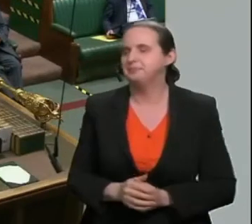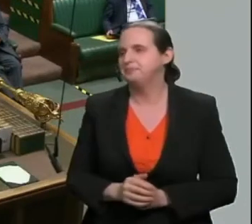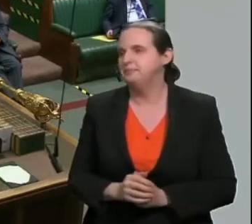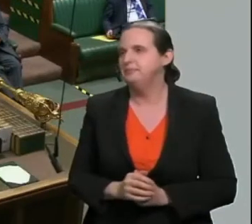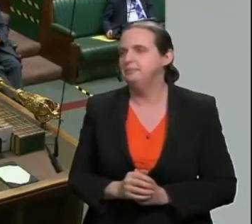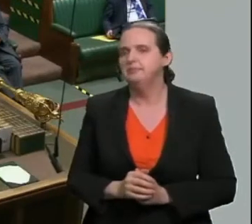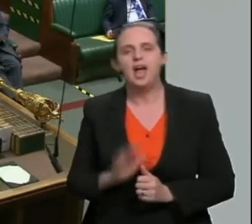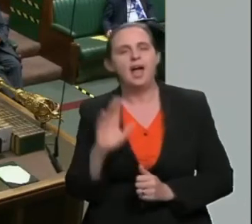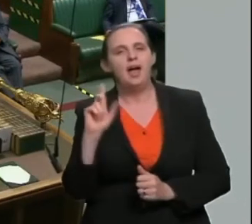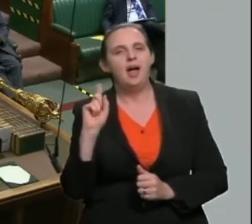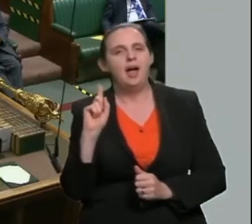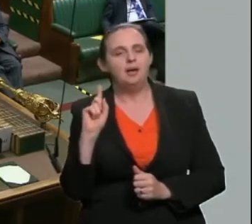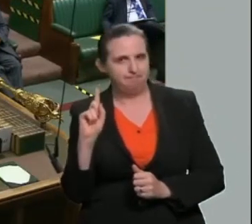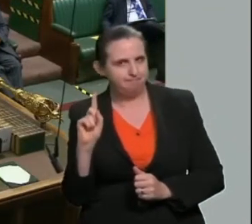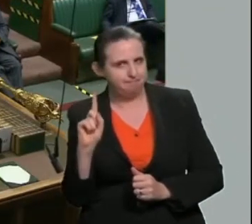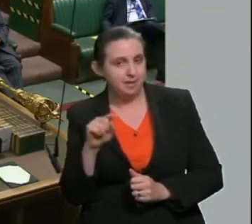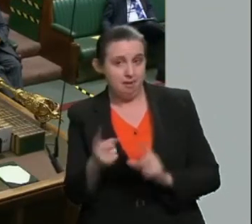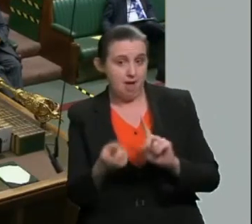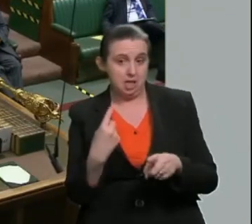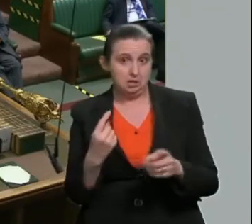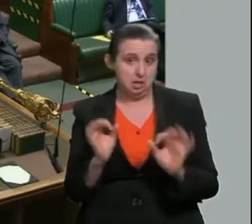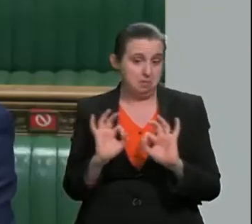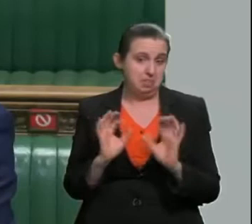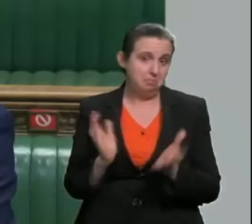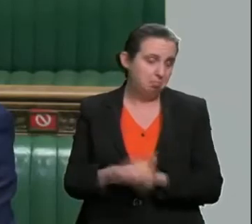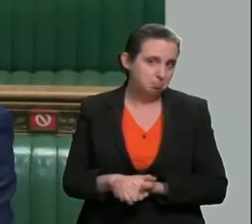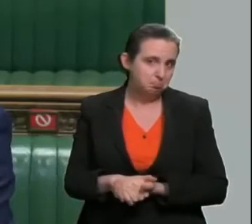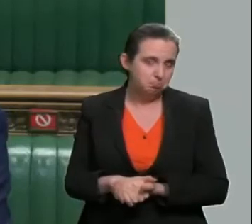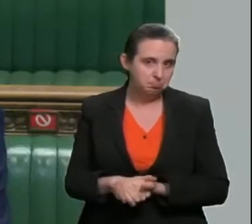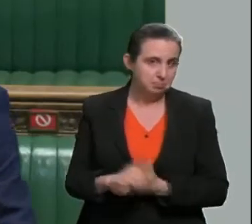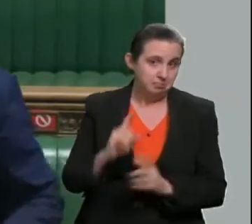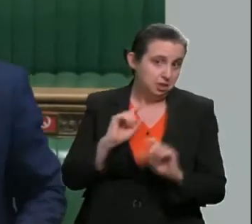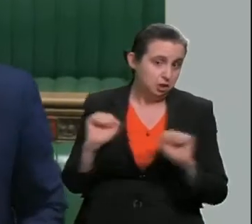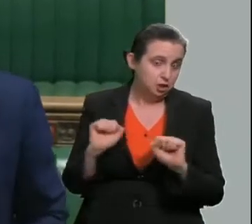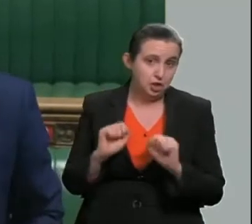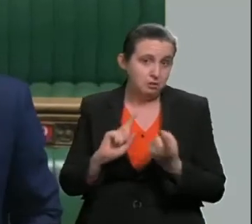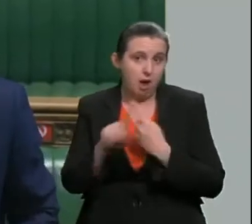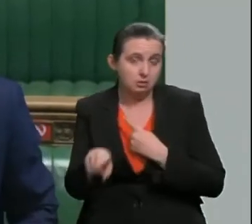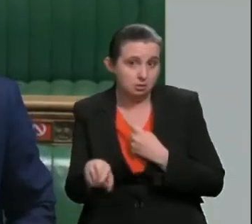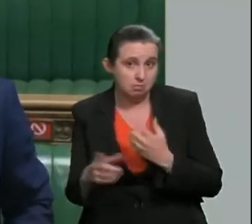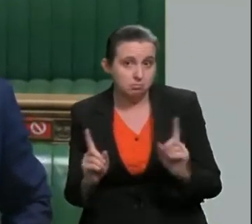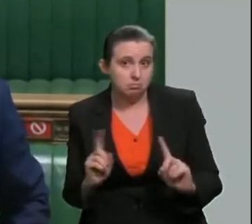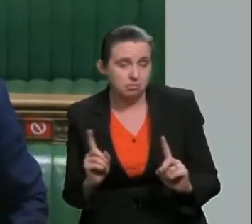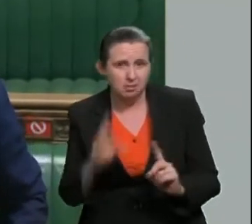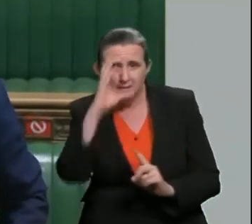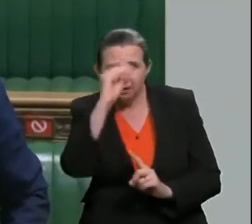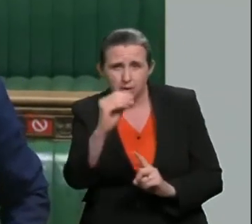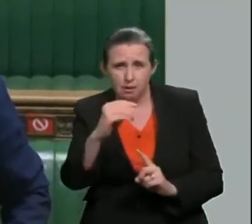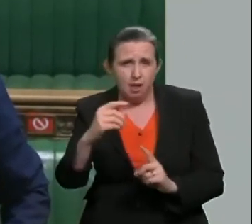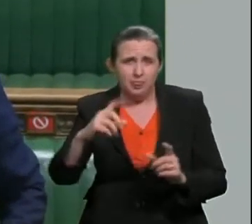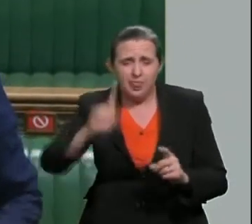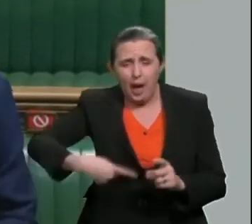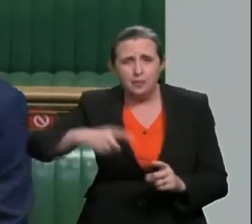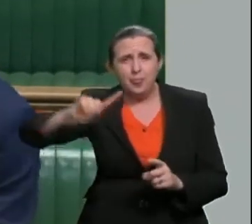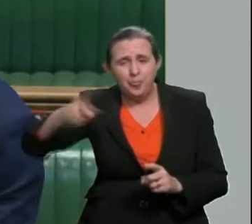Mr. Speaker, I think that answer was that the Prime Minister can't give an answer yet. But hundreds of thousands of businesses are affected